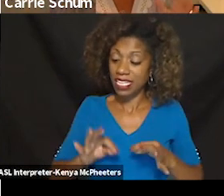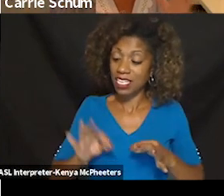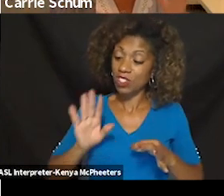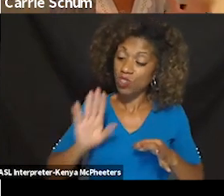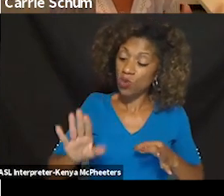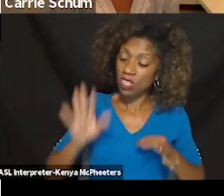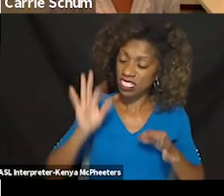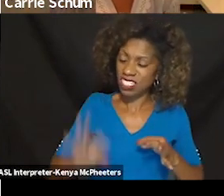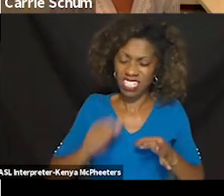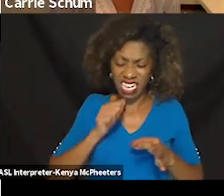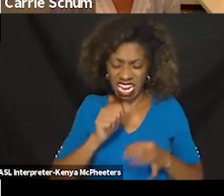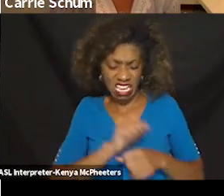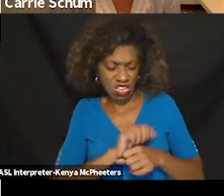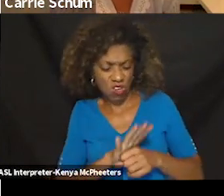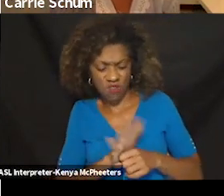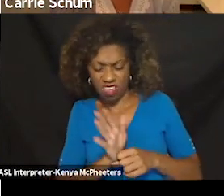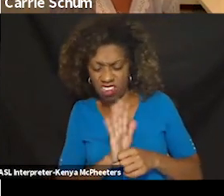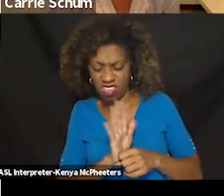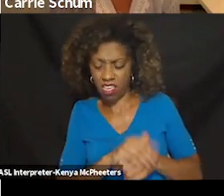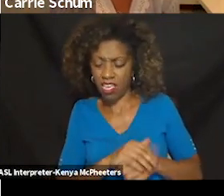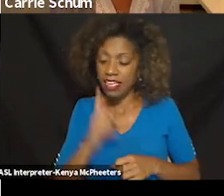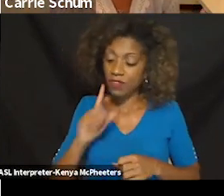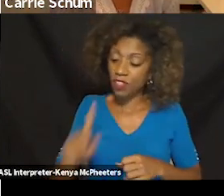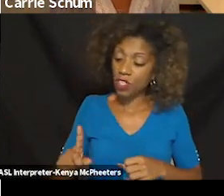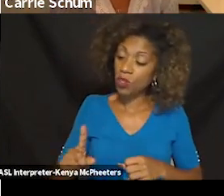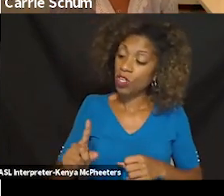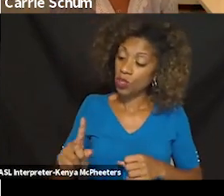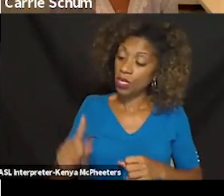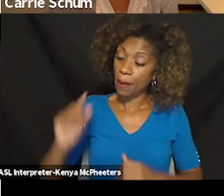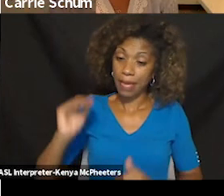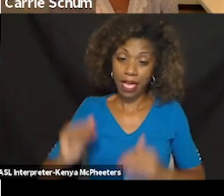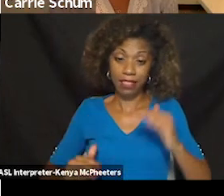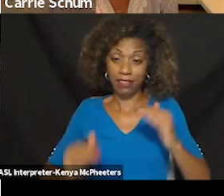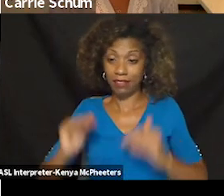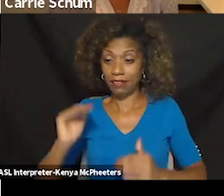of balancing our promise of benefit, which, especially as